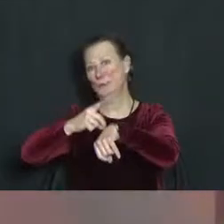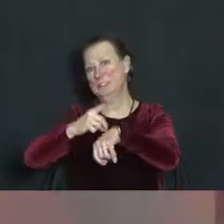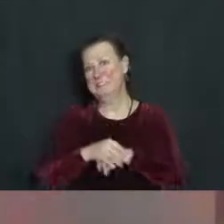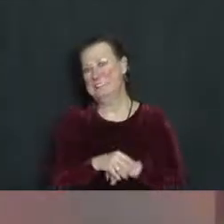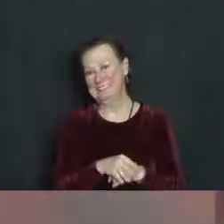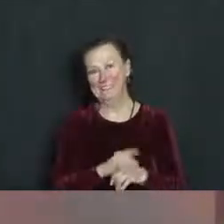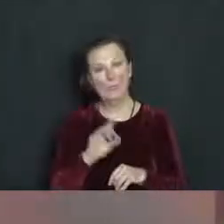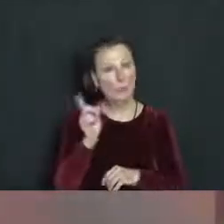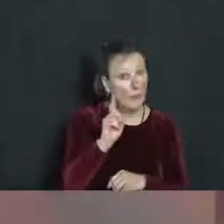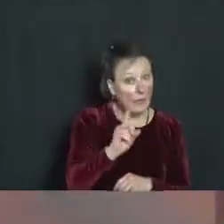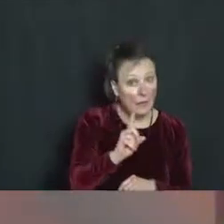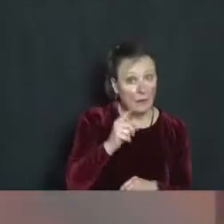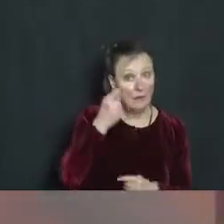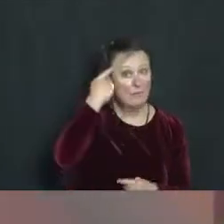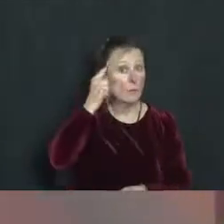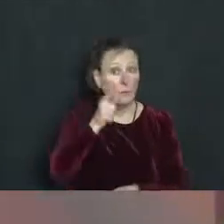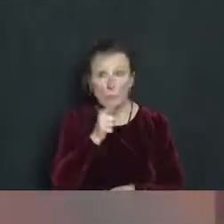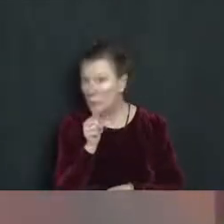Where and for whom?